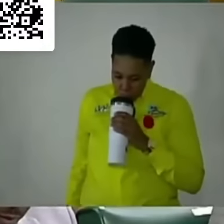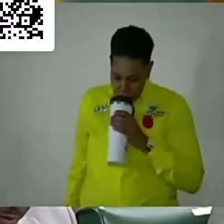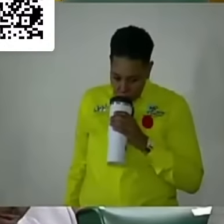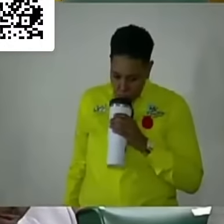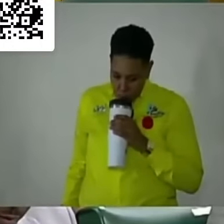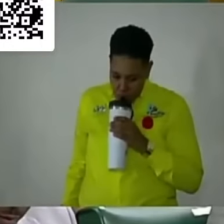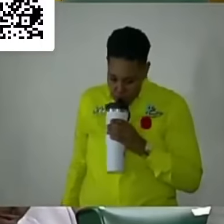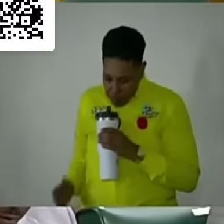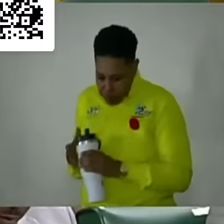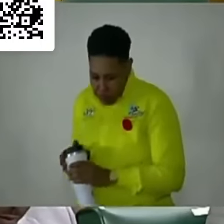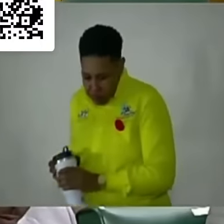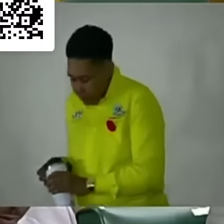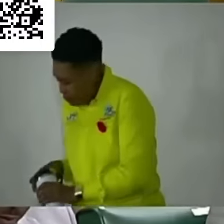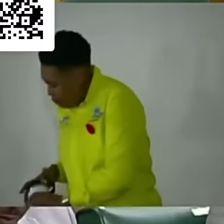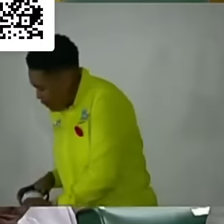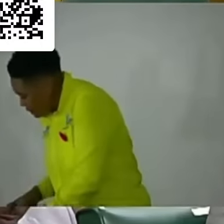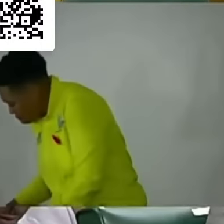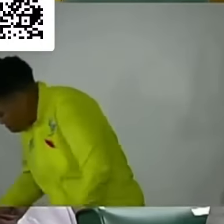So, Madam Speaker,